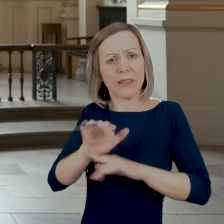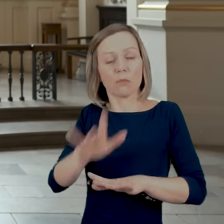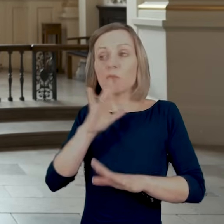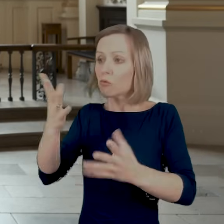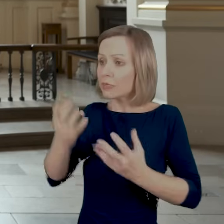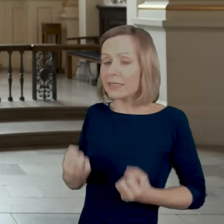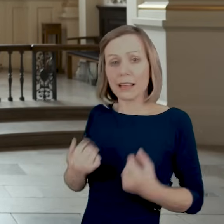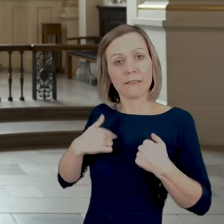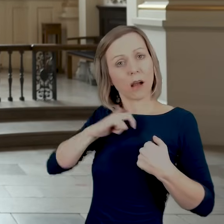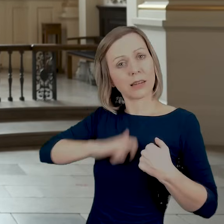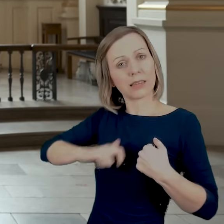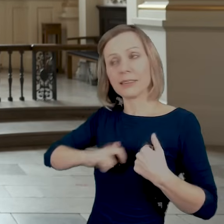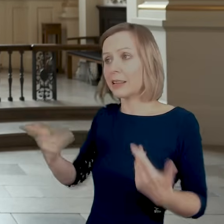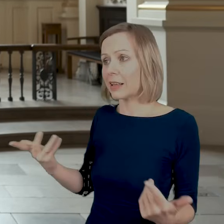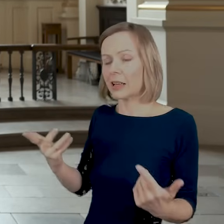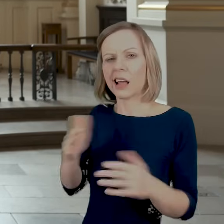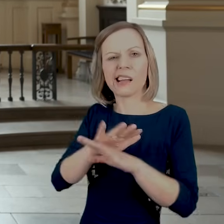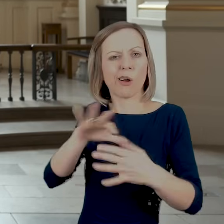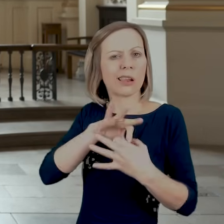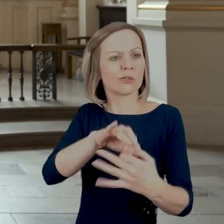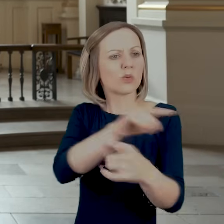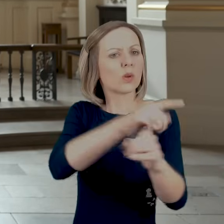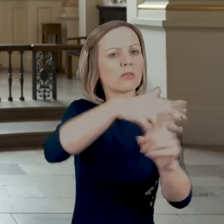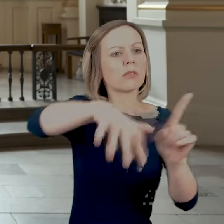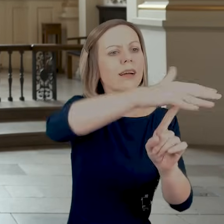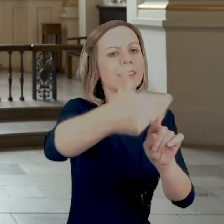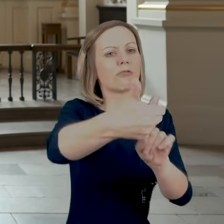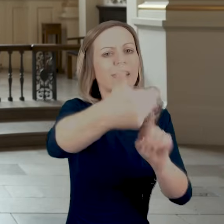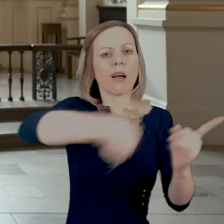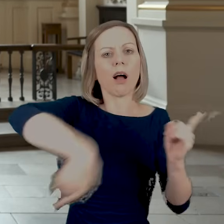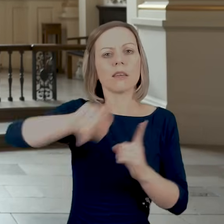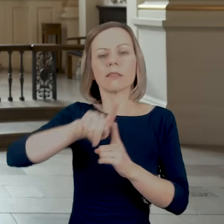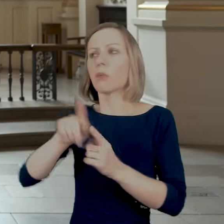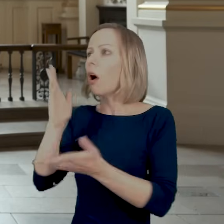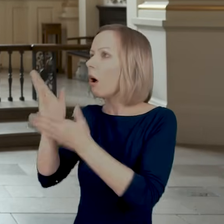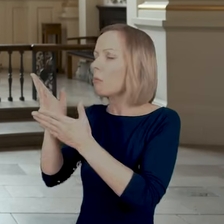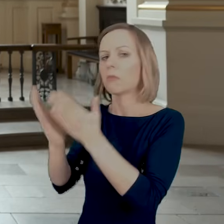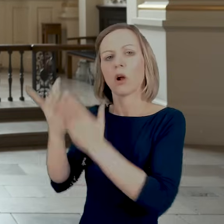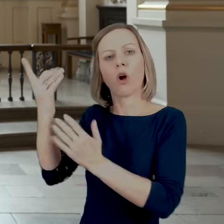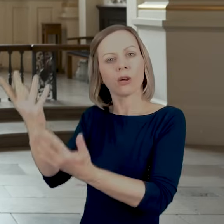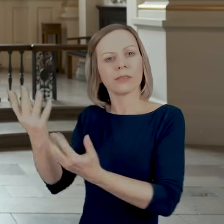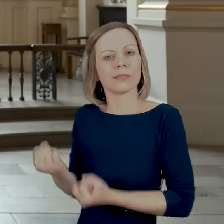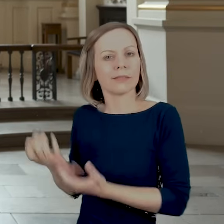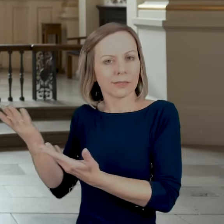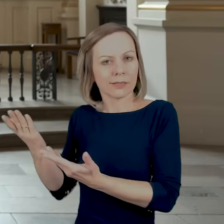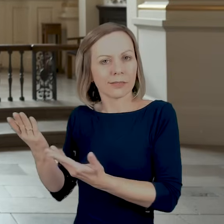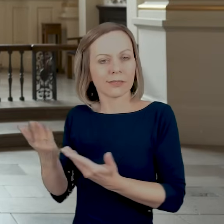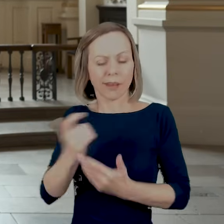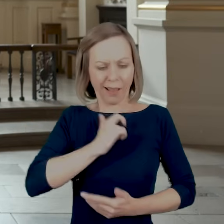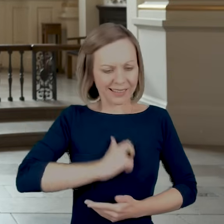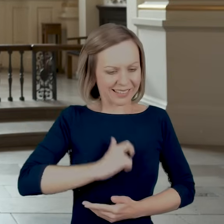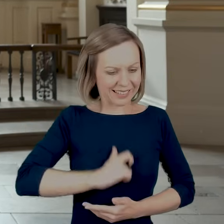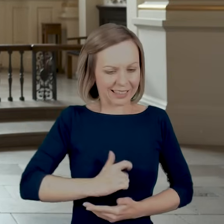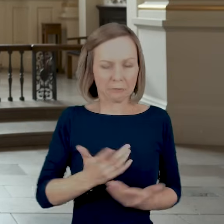is fundamentally not a discovery to be defended, but a gift to be received. Identity is in the end not about recognition